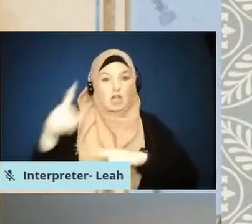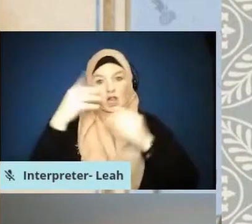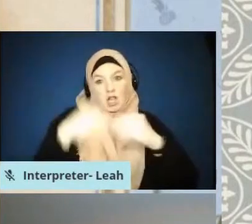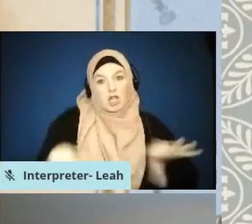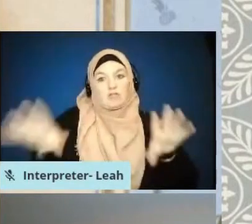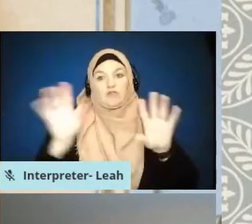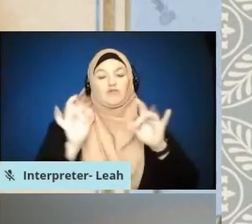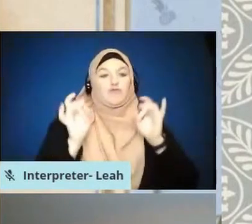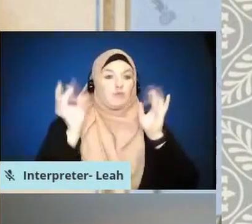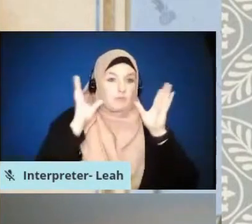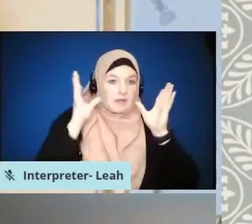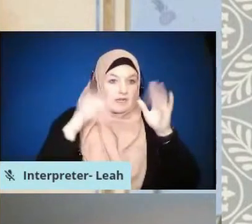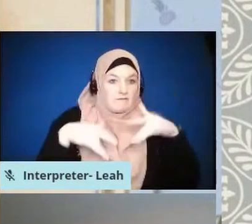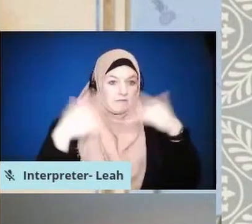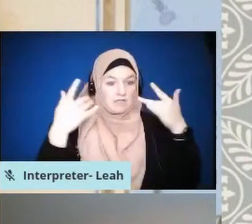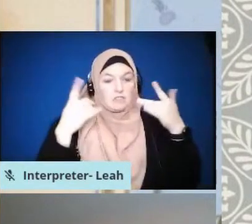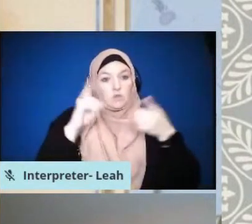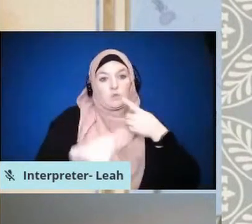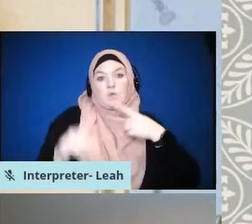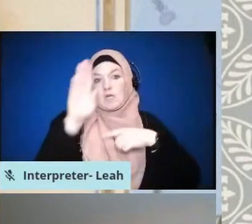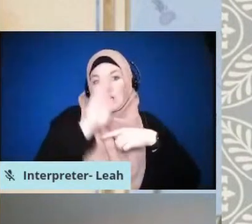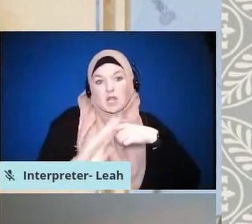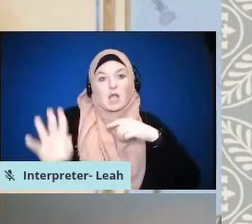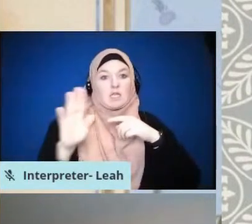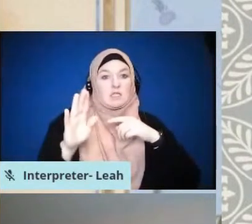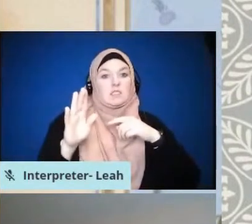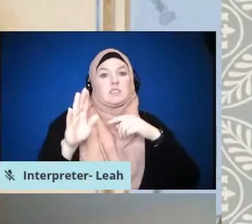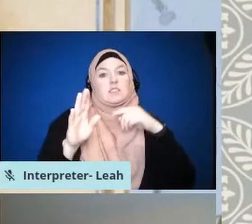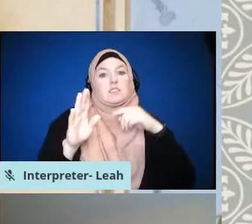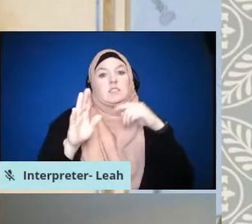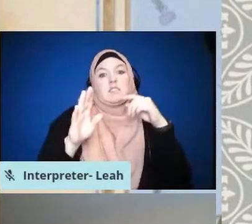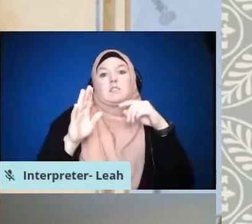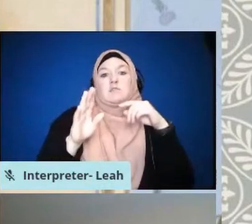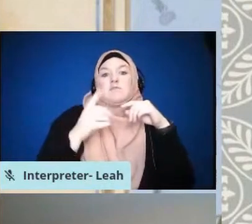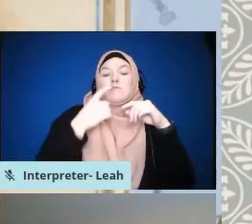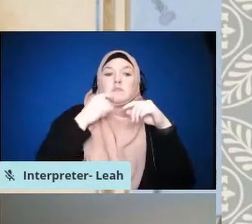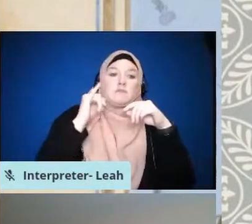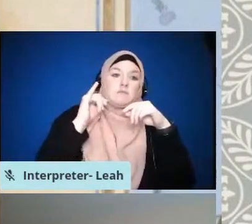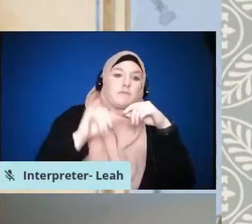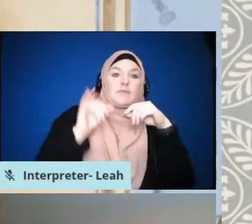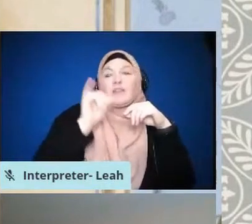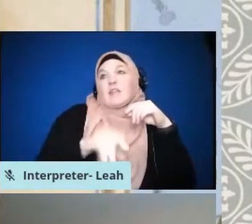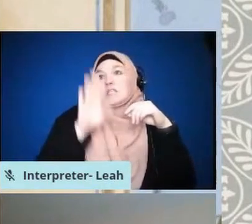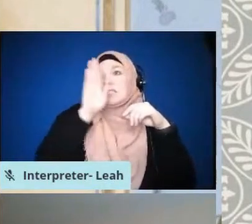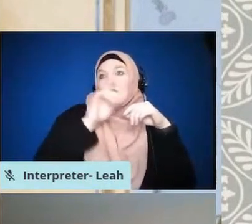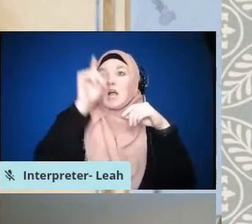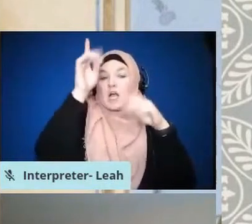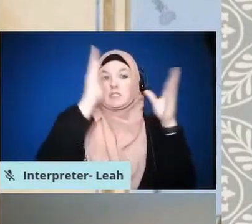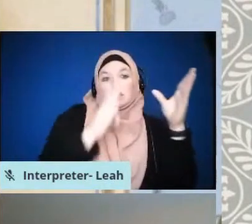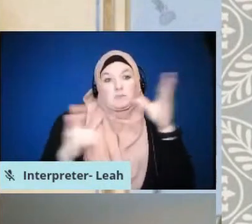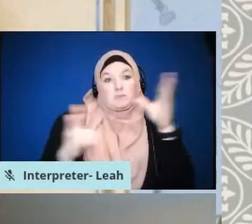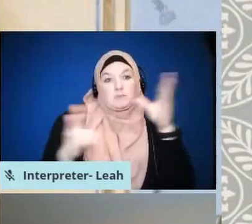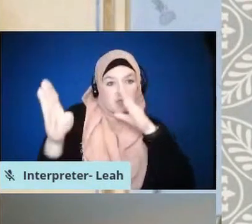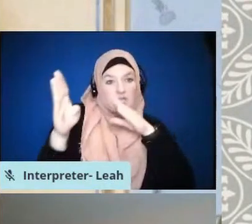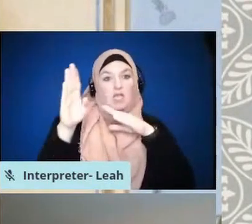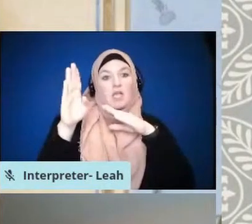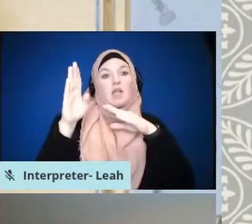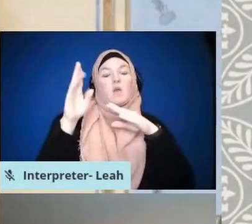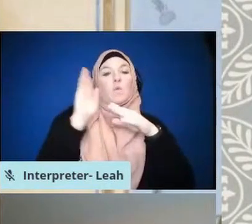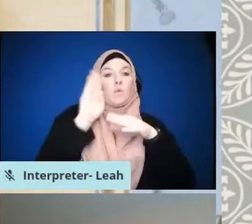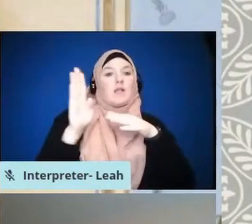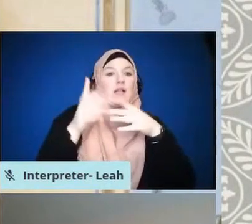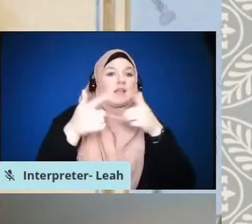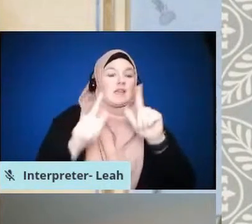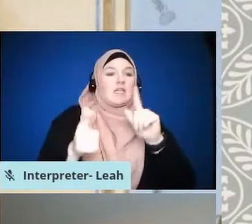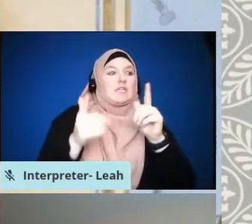traumatic events to God, to God's Messiah. So saying that this is God's Messiah will lead the child to